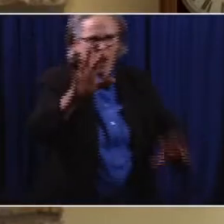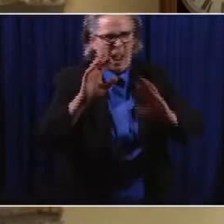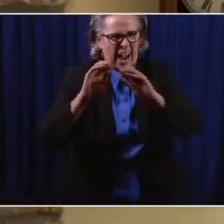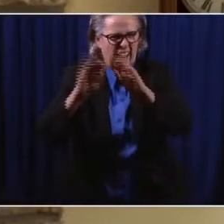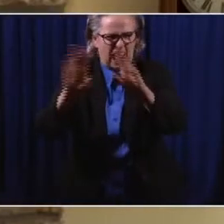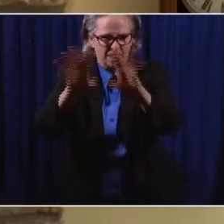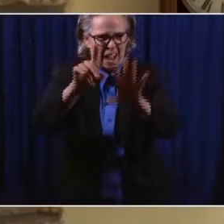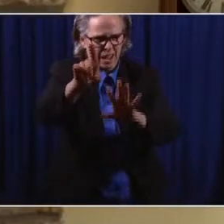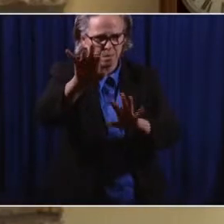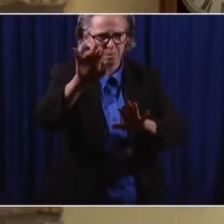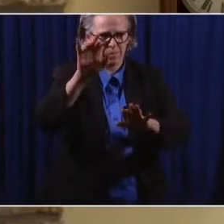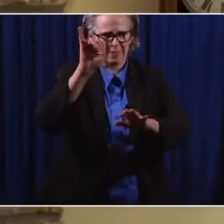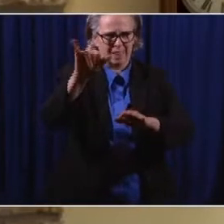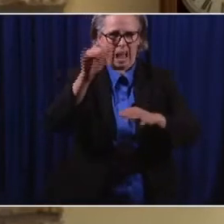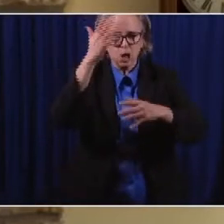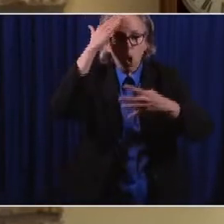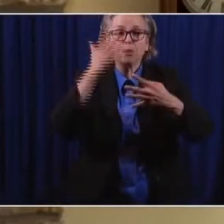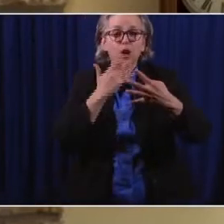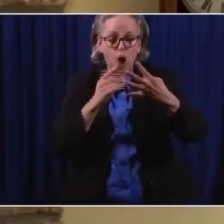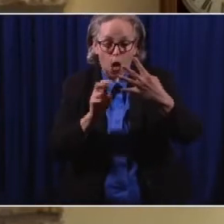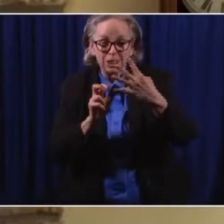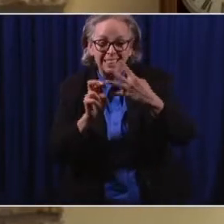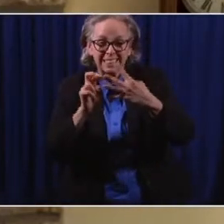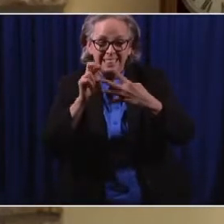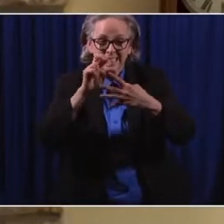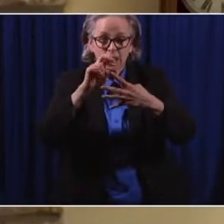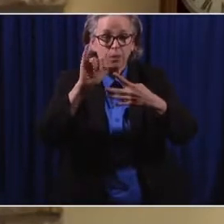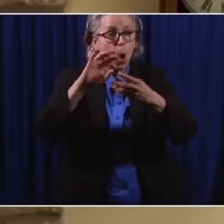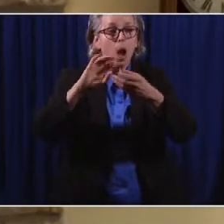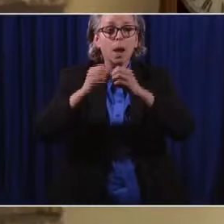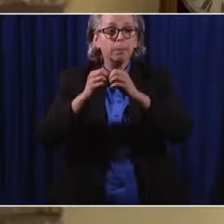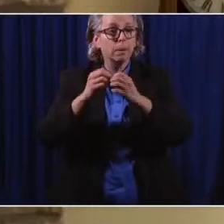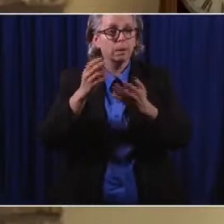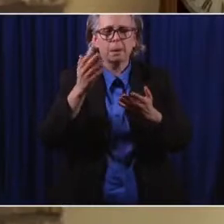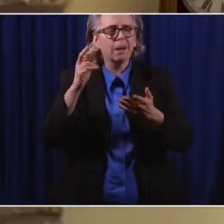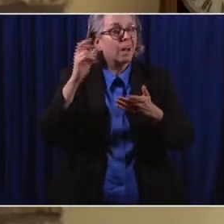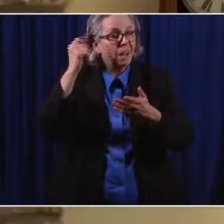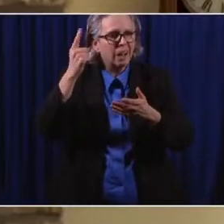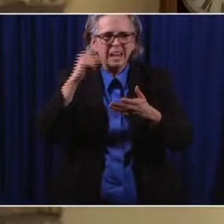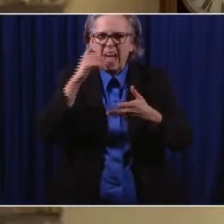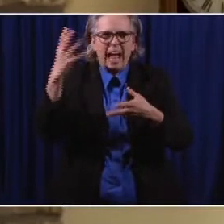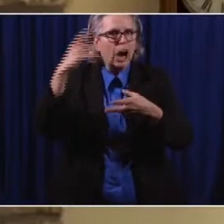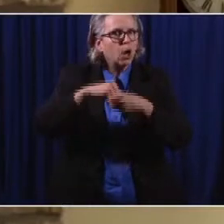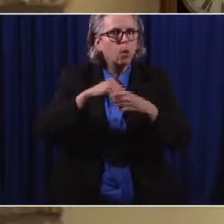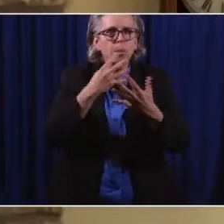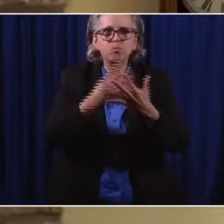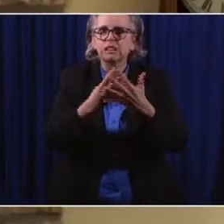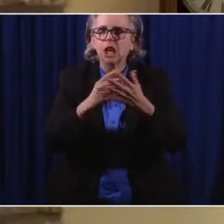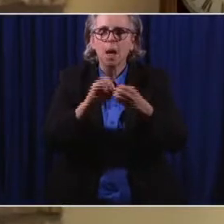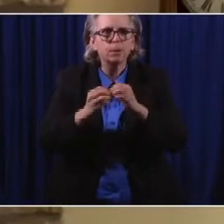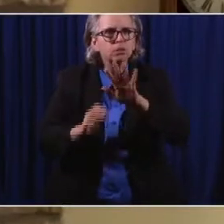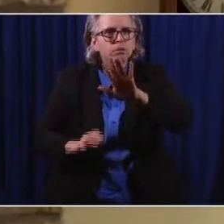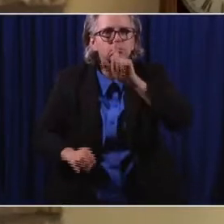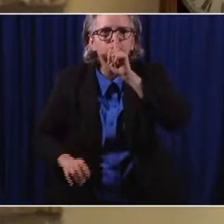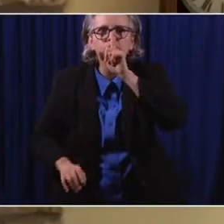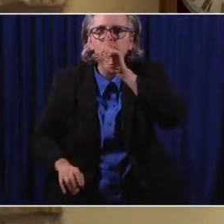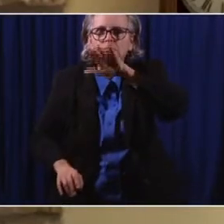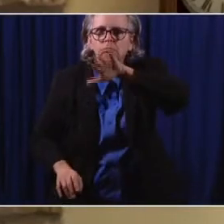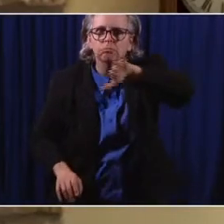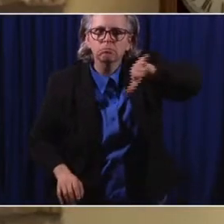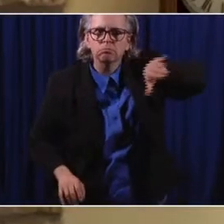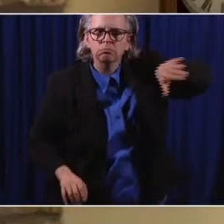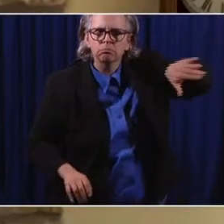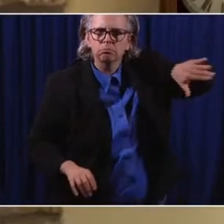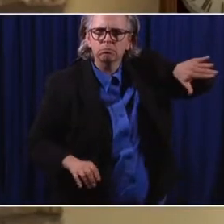our statisticians, our data people get that information to you and to everyone